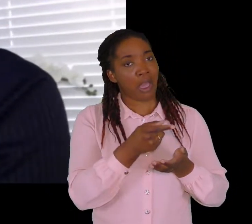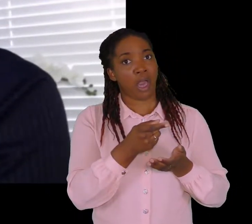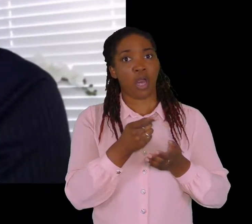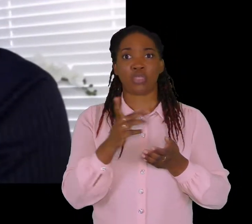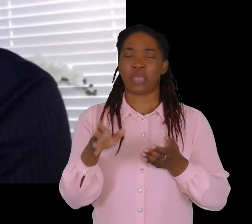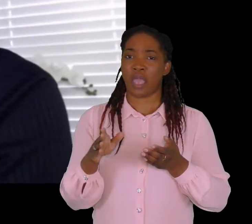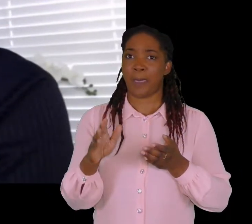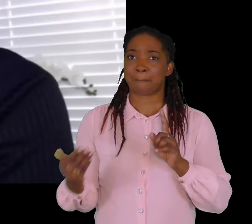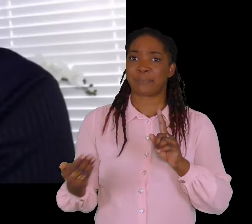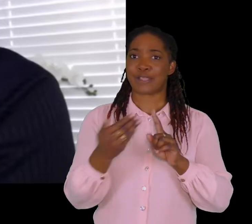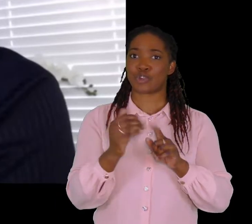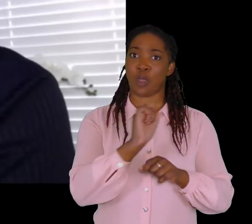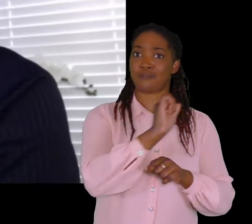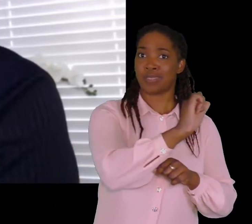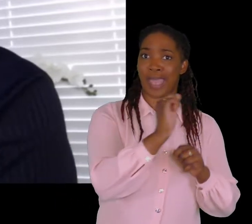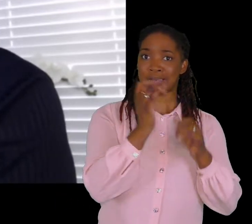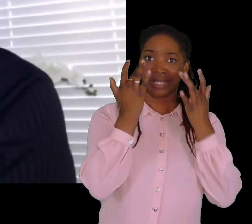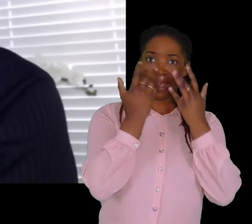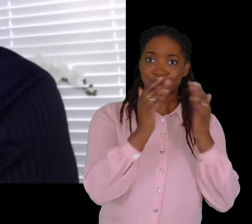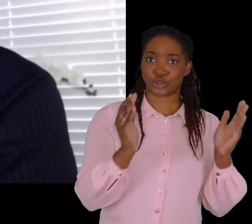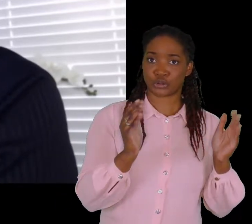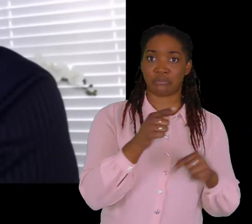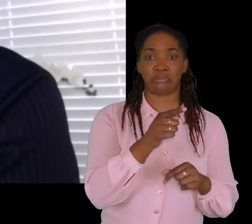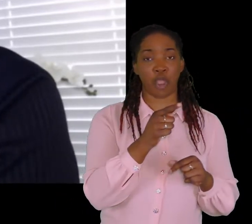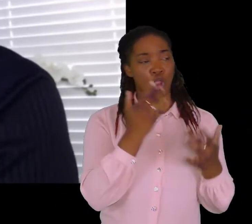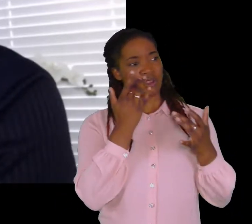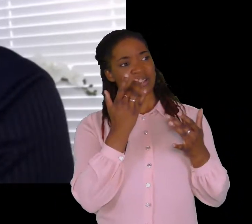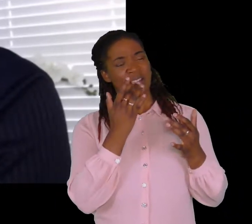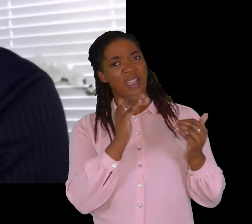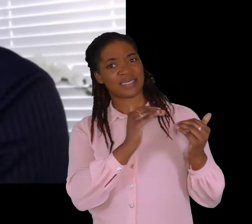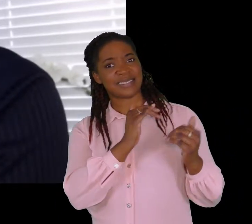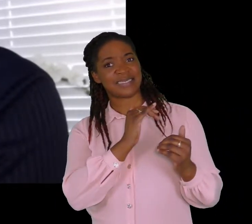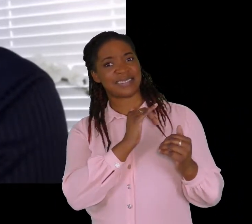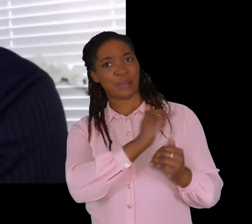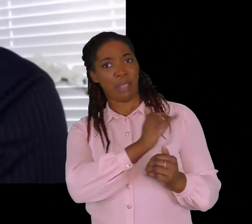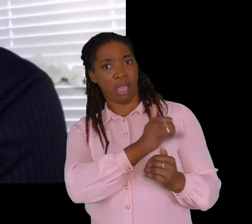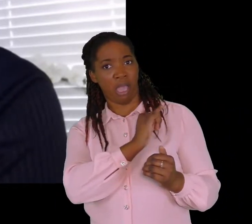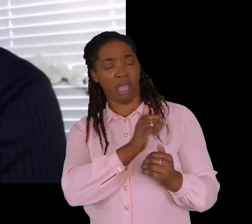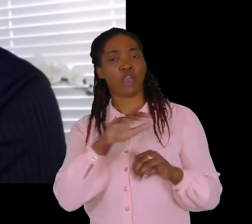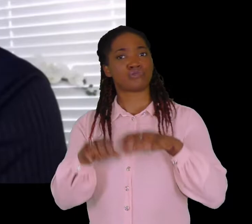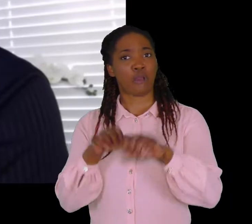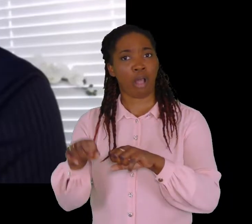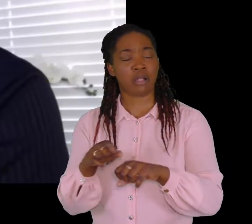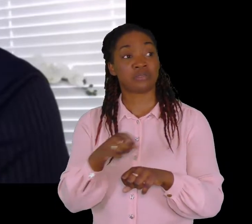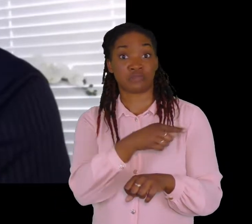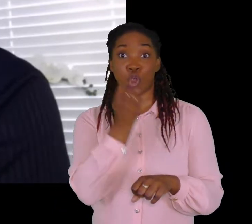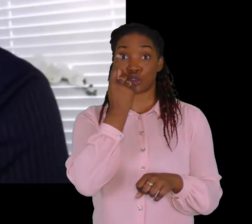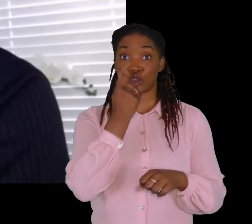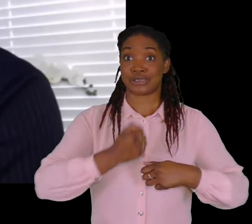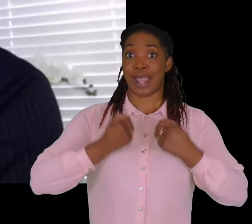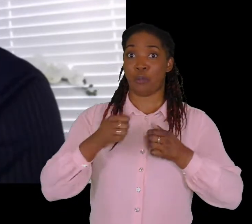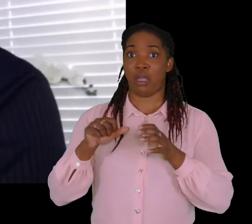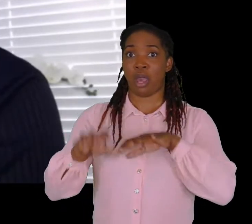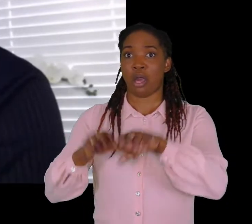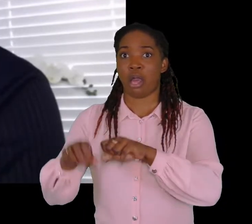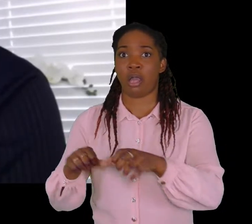of the 3rd Havana Biennale, one that reflected our struggles and one which was empathetic for once to our